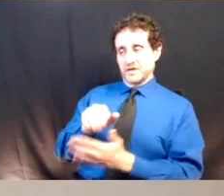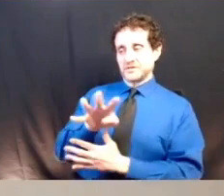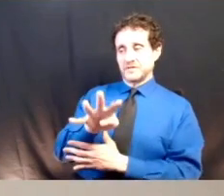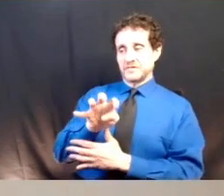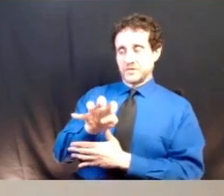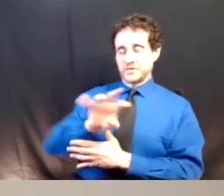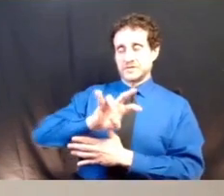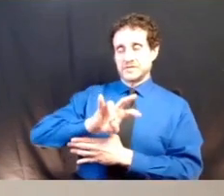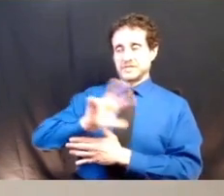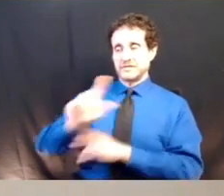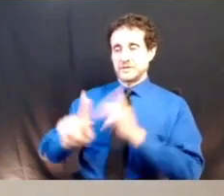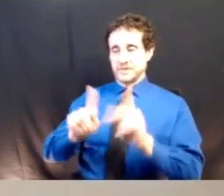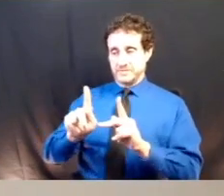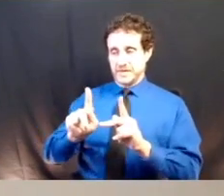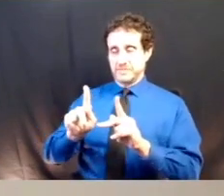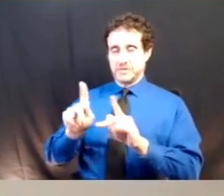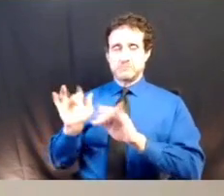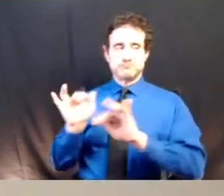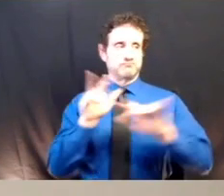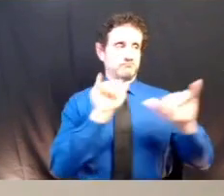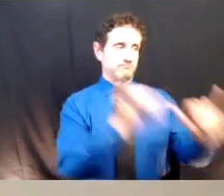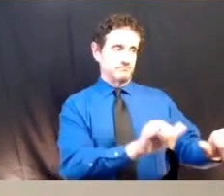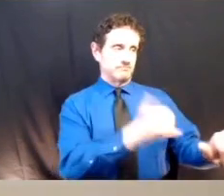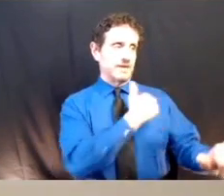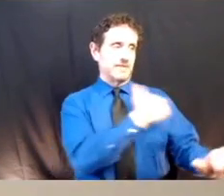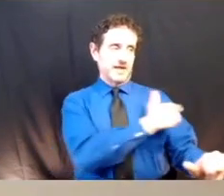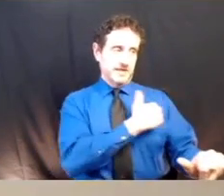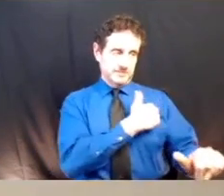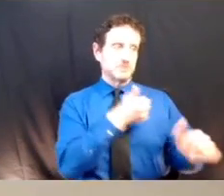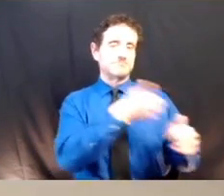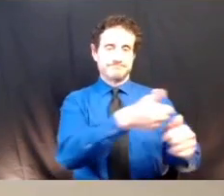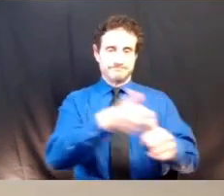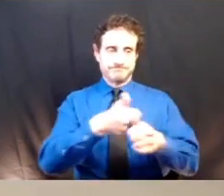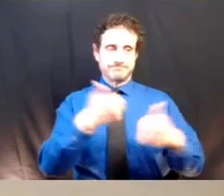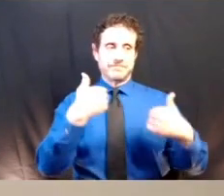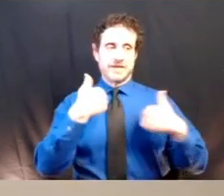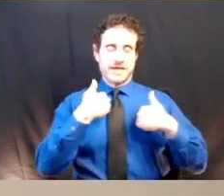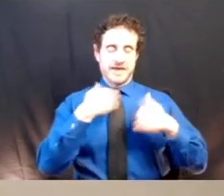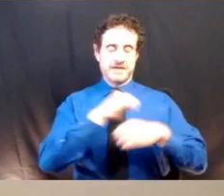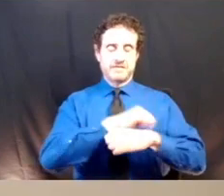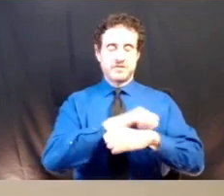were reported to be in the hospital with COVID-19. Of those,